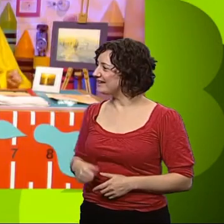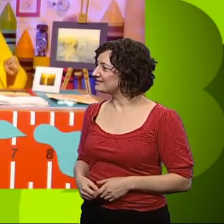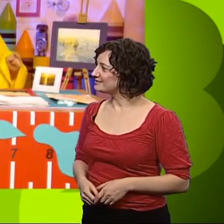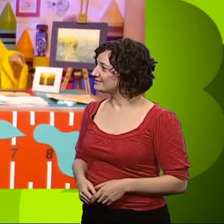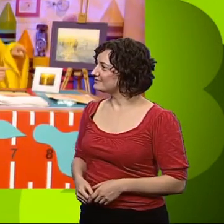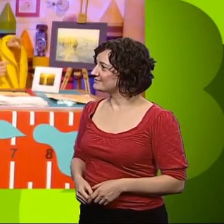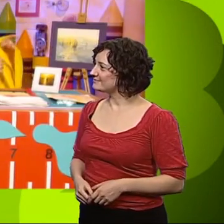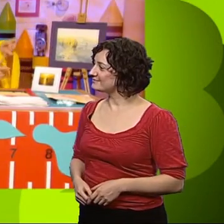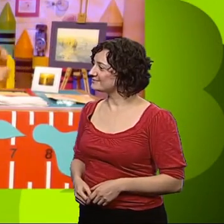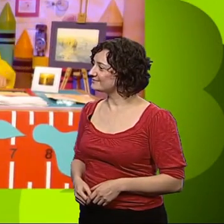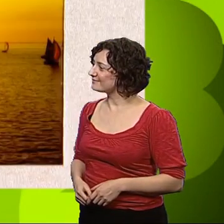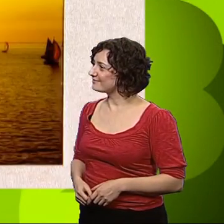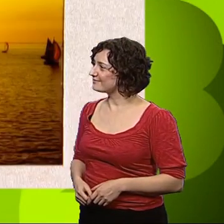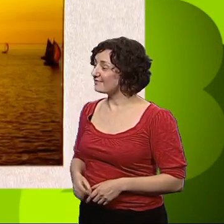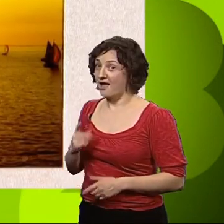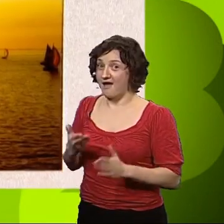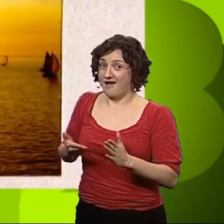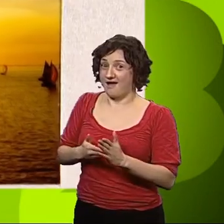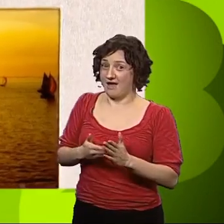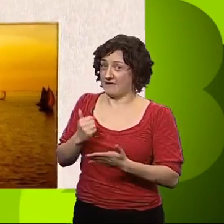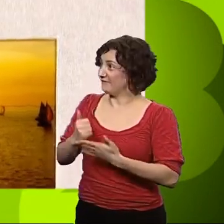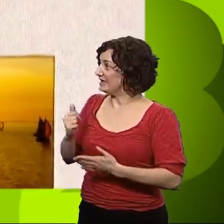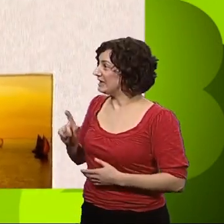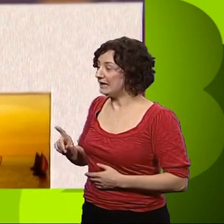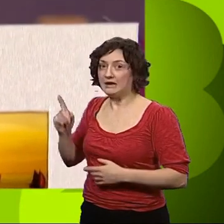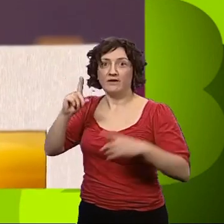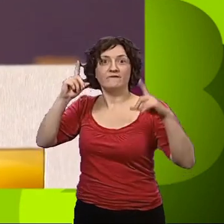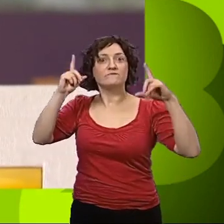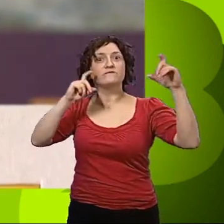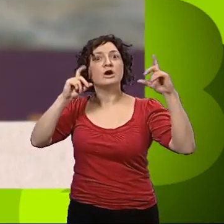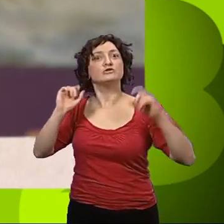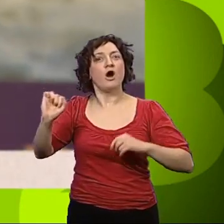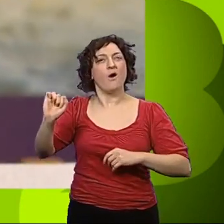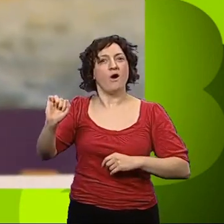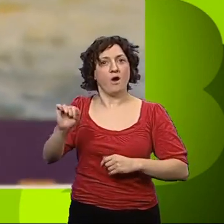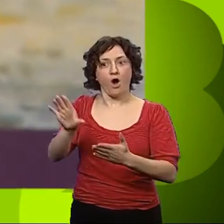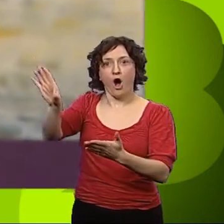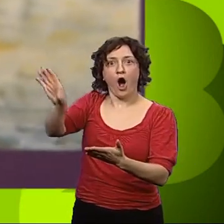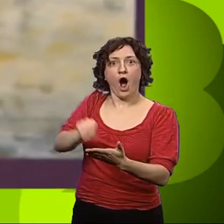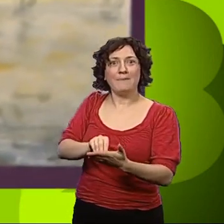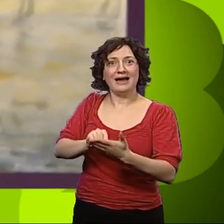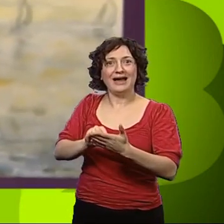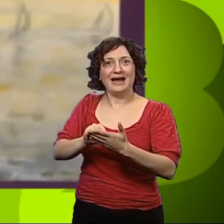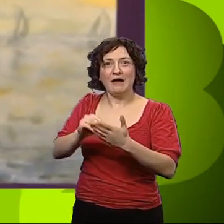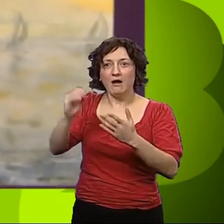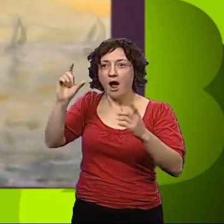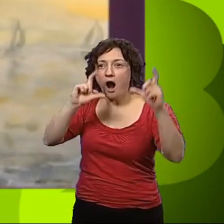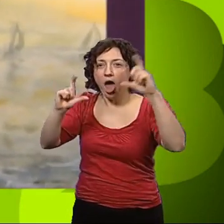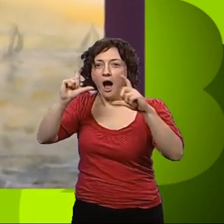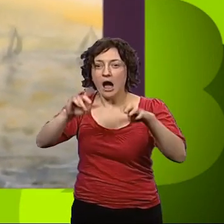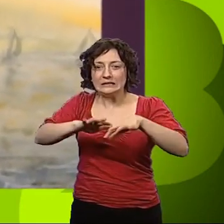Look at this, Kirst. It's also a great way to copy a photograph. You see, what I've done here is picked out the sun and the sea and merged all the colours together to create this